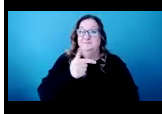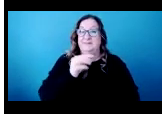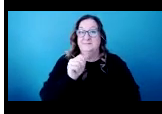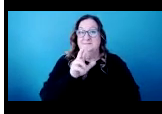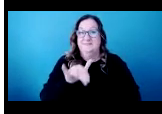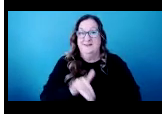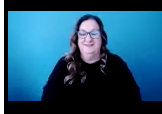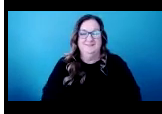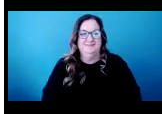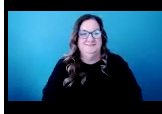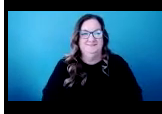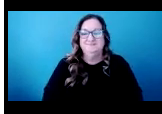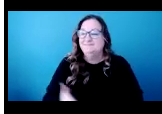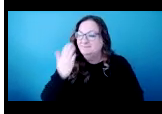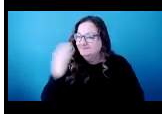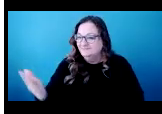Thank you so much, Tylee.